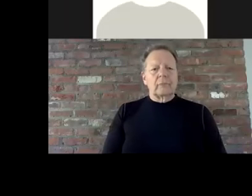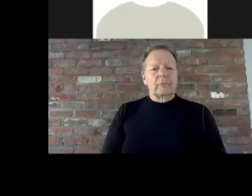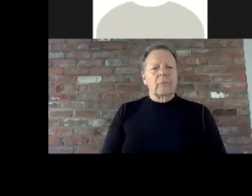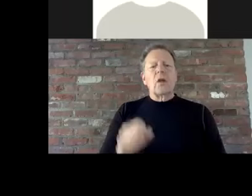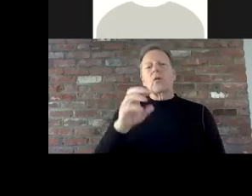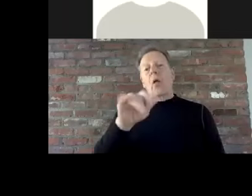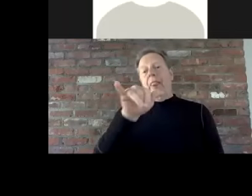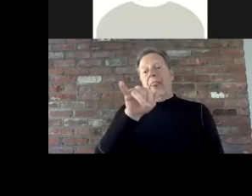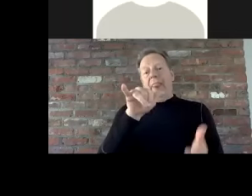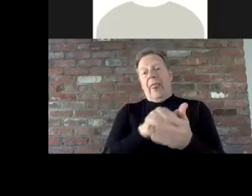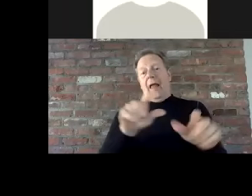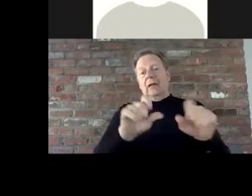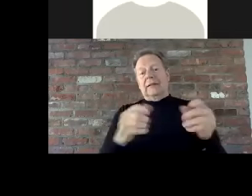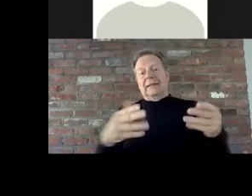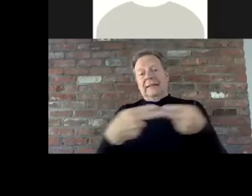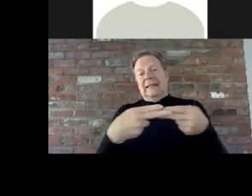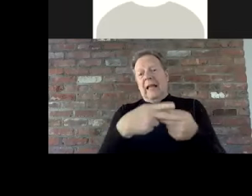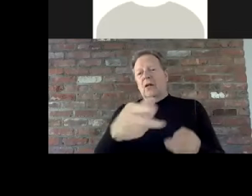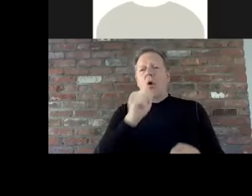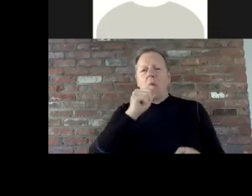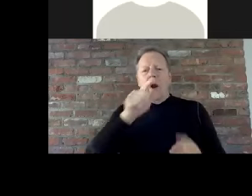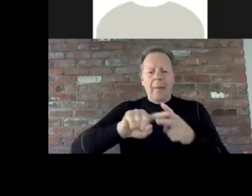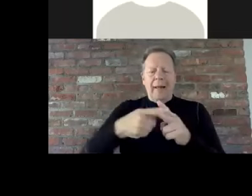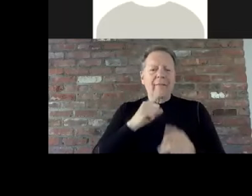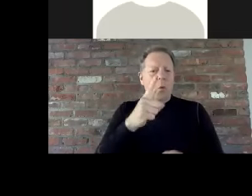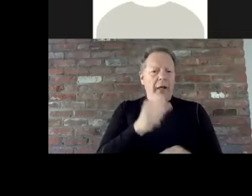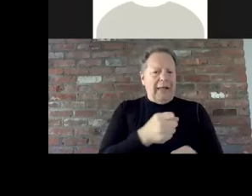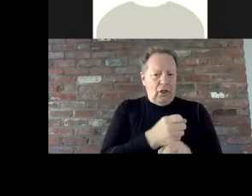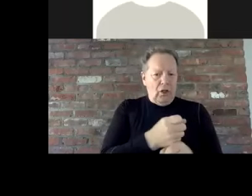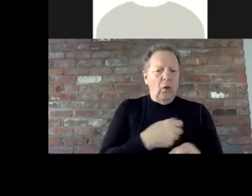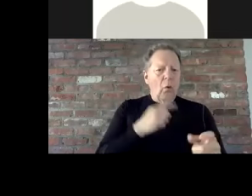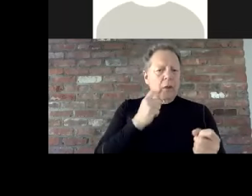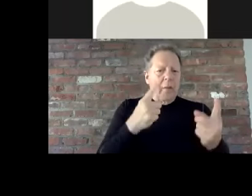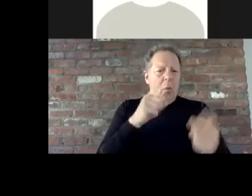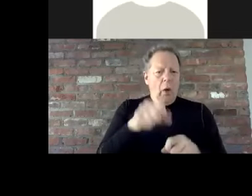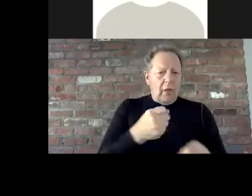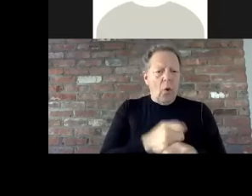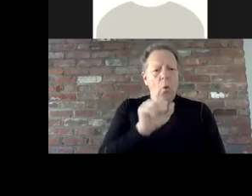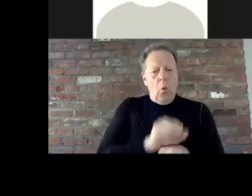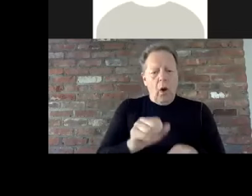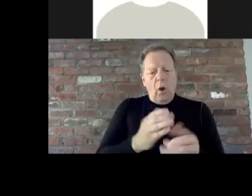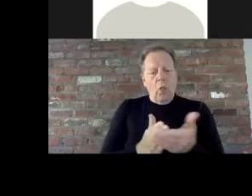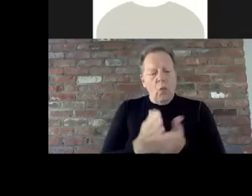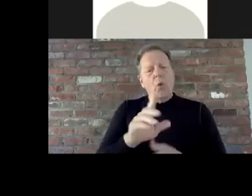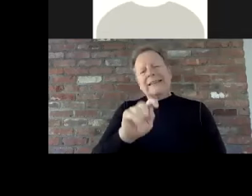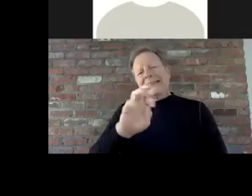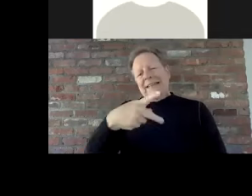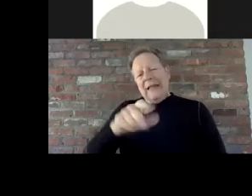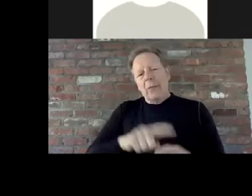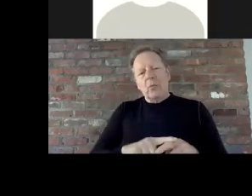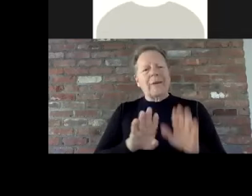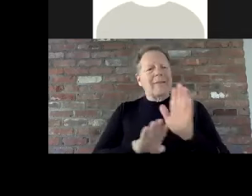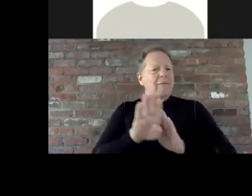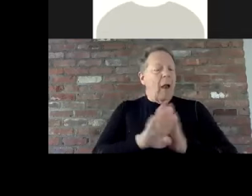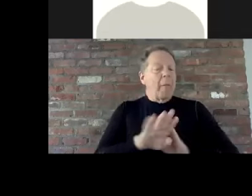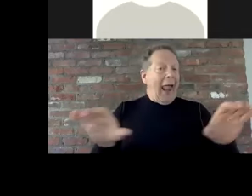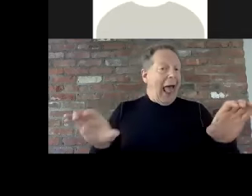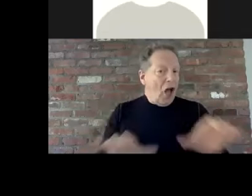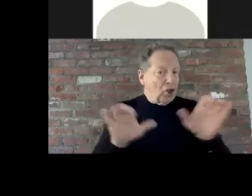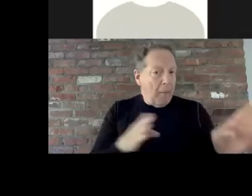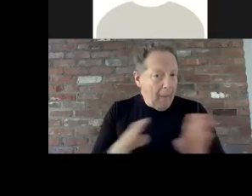So this is just the beginning of a year we will spend together working through steps to develop an action plan to